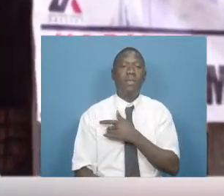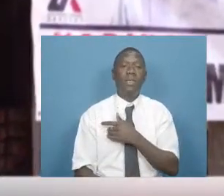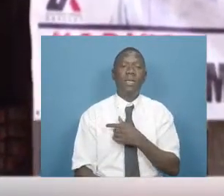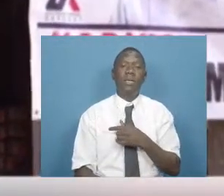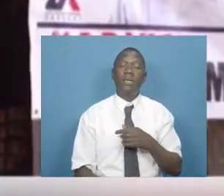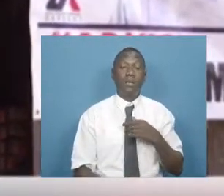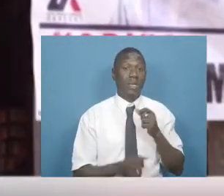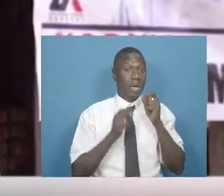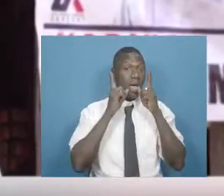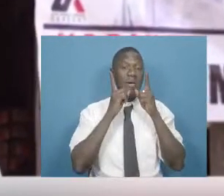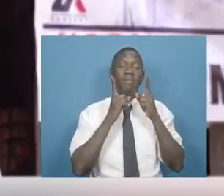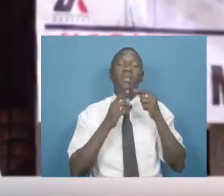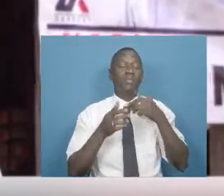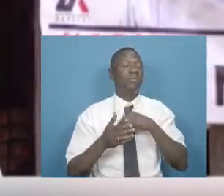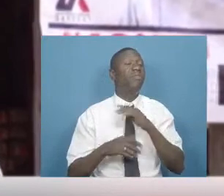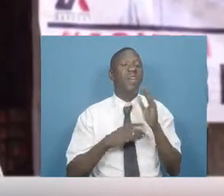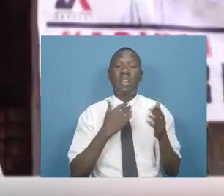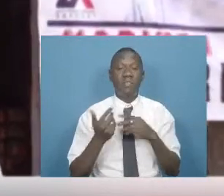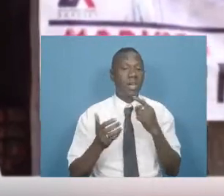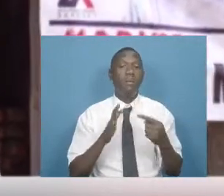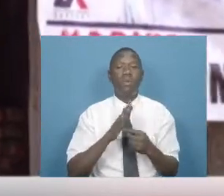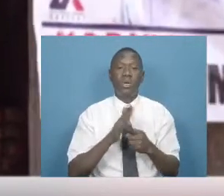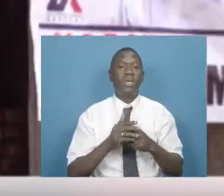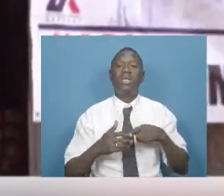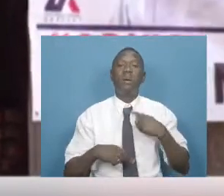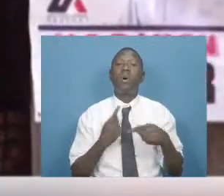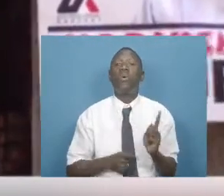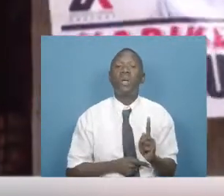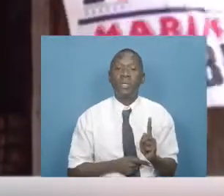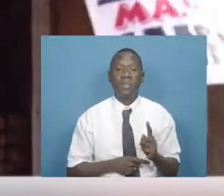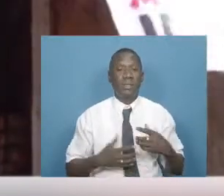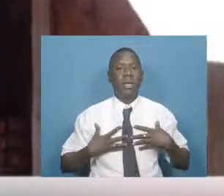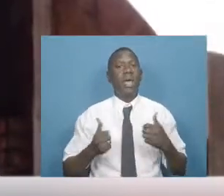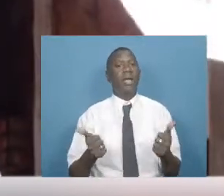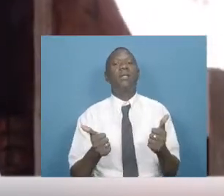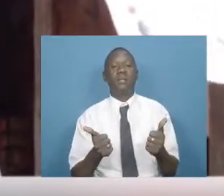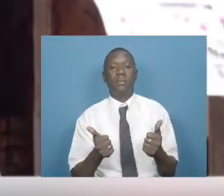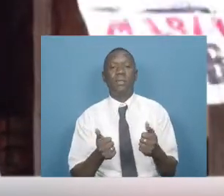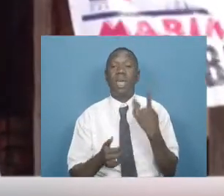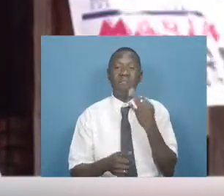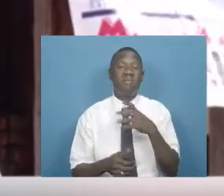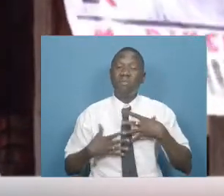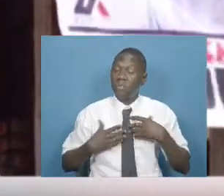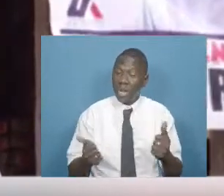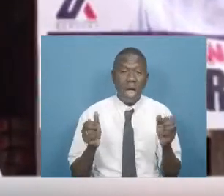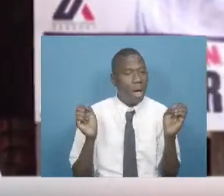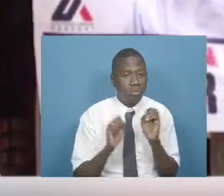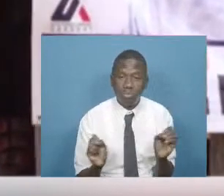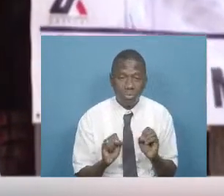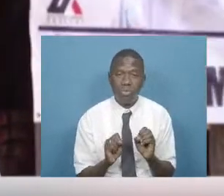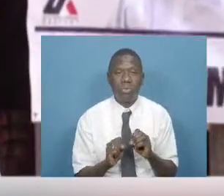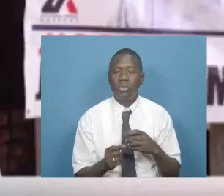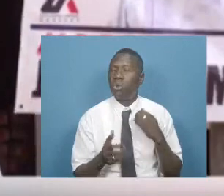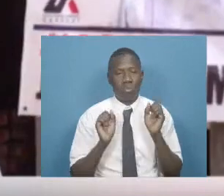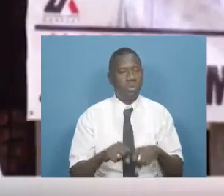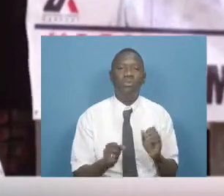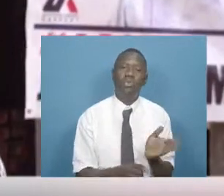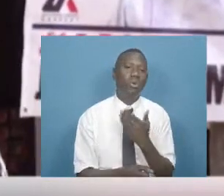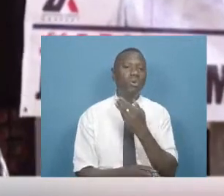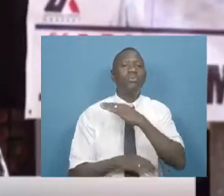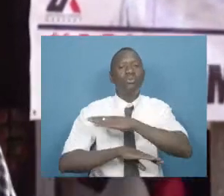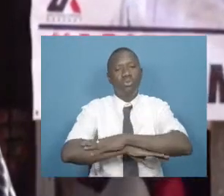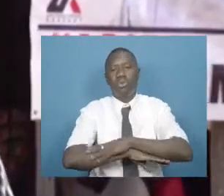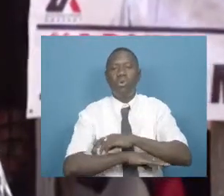The most important thing in life is health. If you are not healthy, you cannot go to school or even think of any